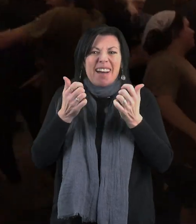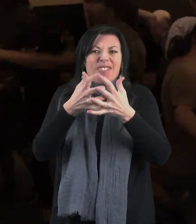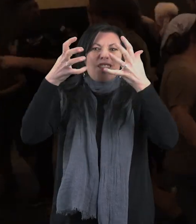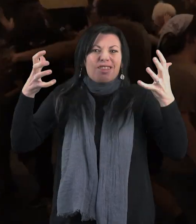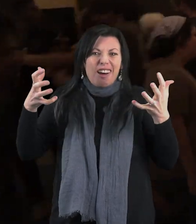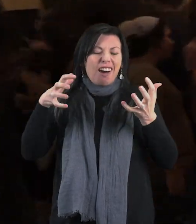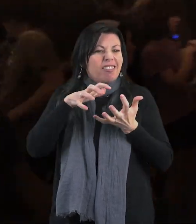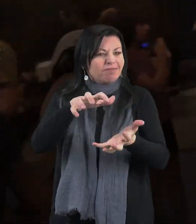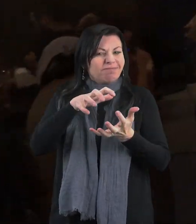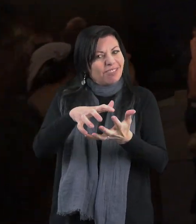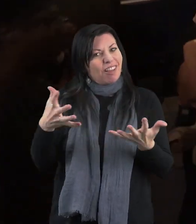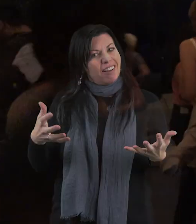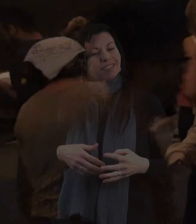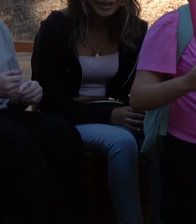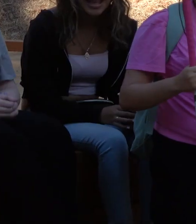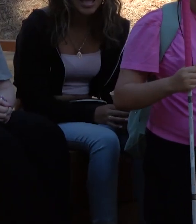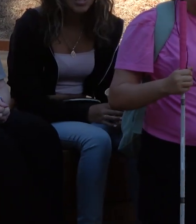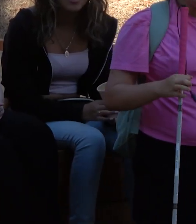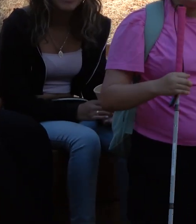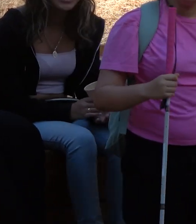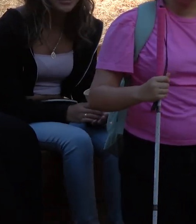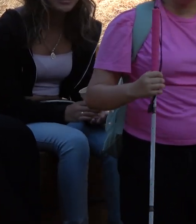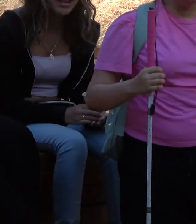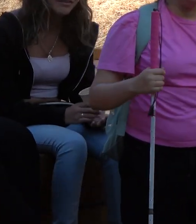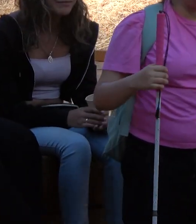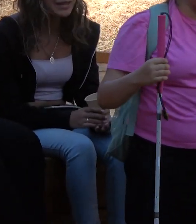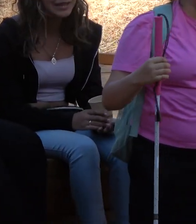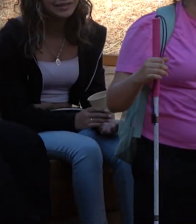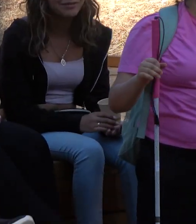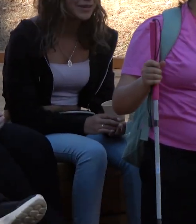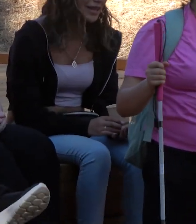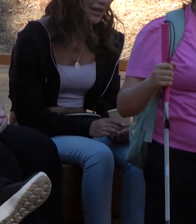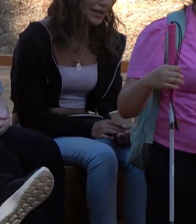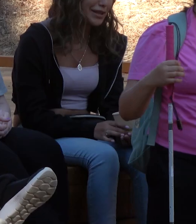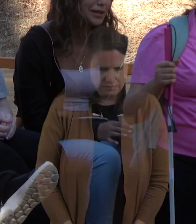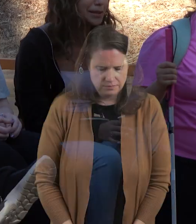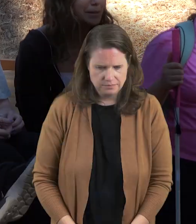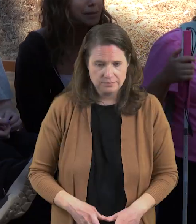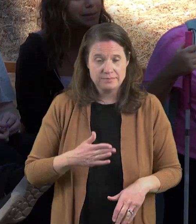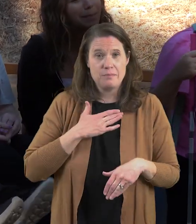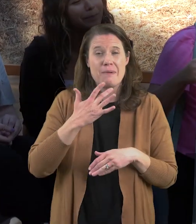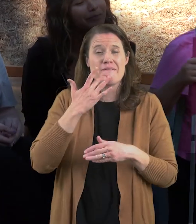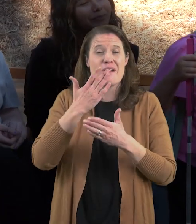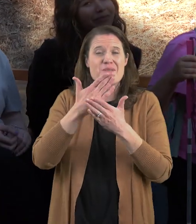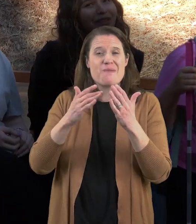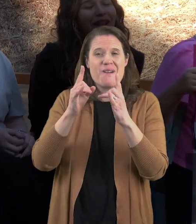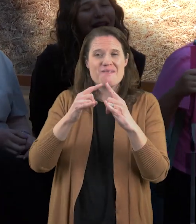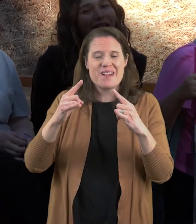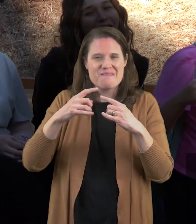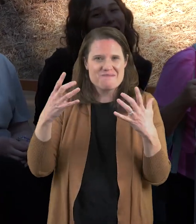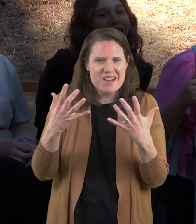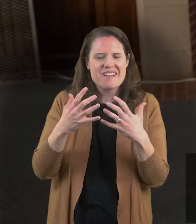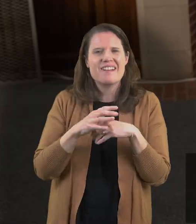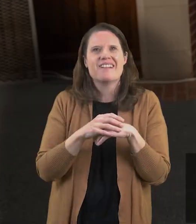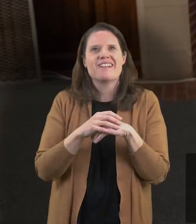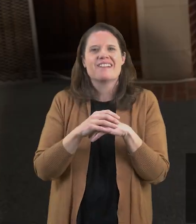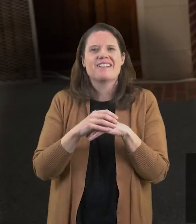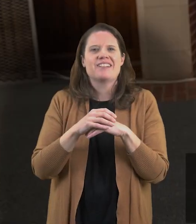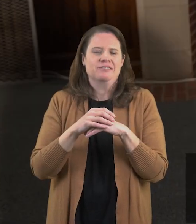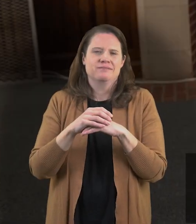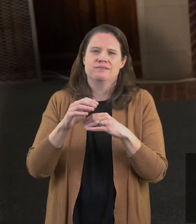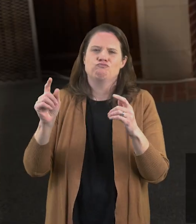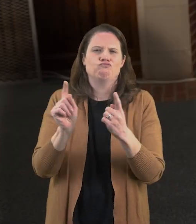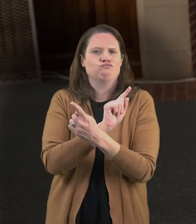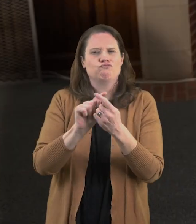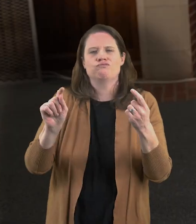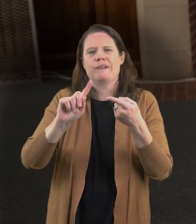lot of laughs. Outdoors, students stand with long white canes and sing. Michaela. My favorite part of camp was getting to make